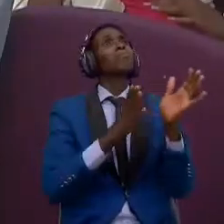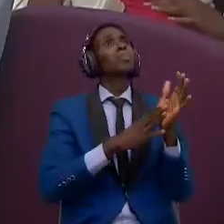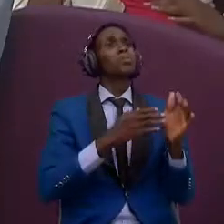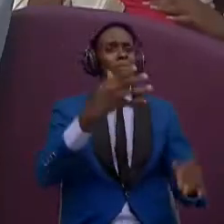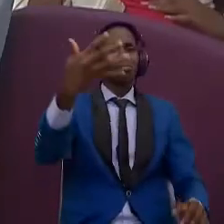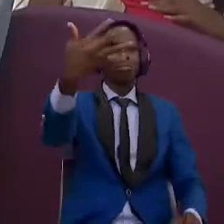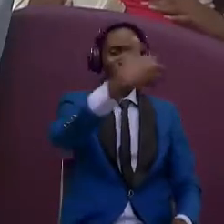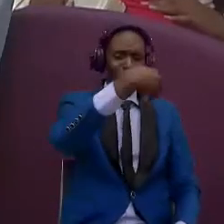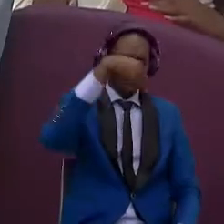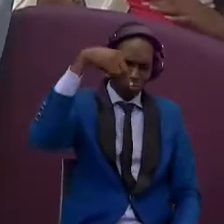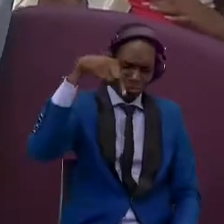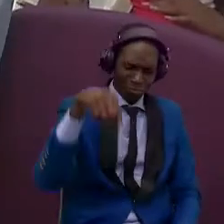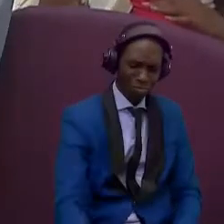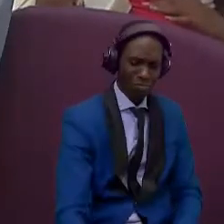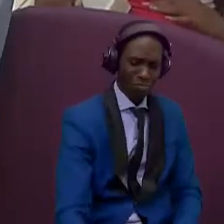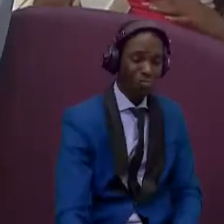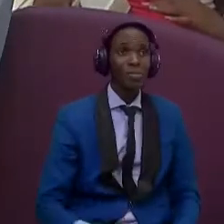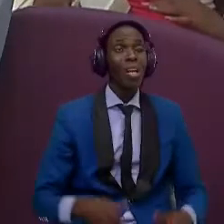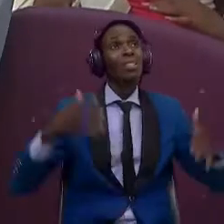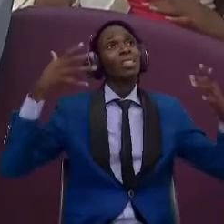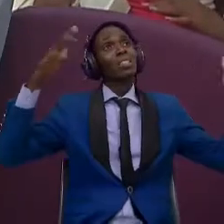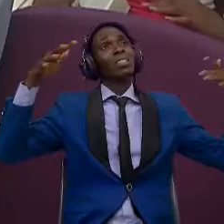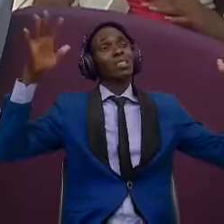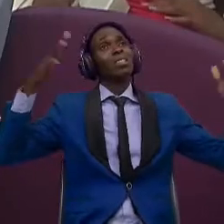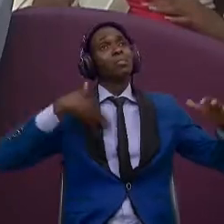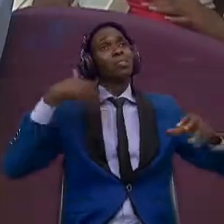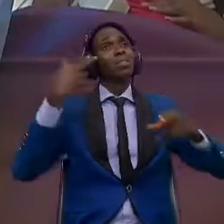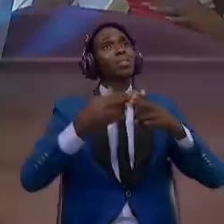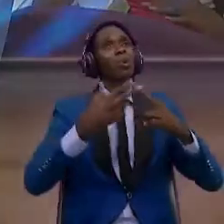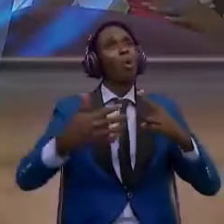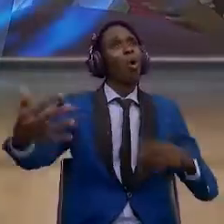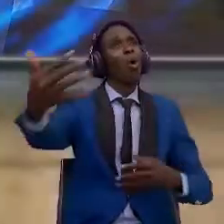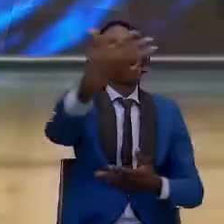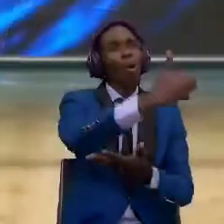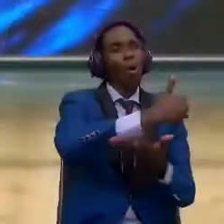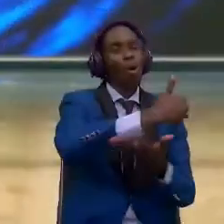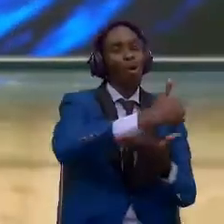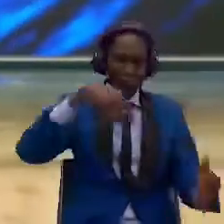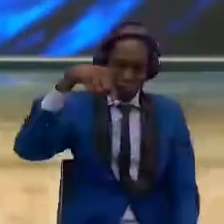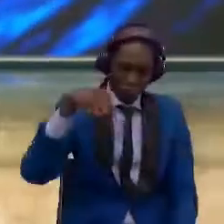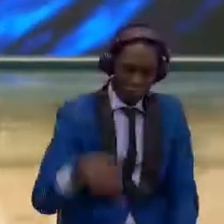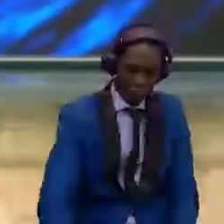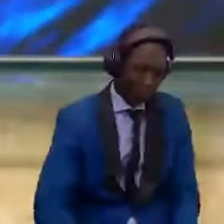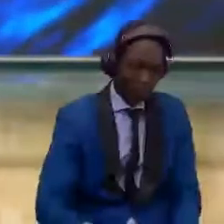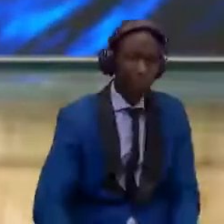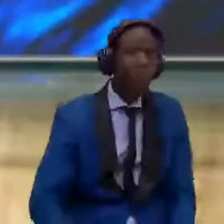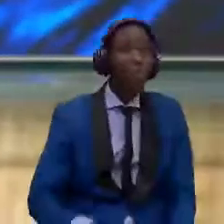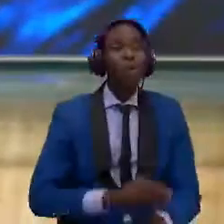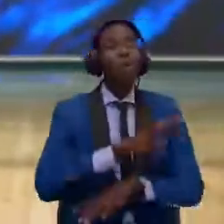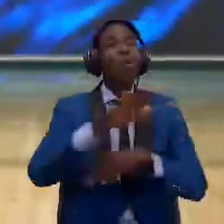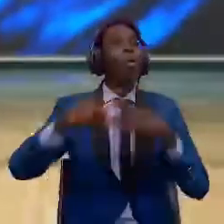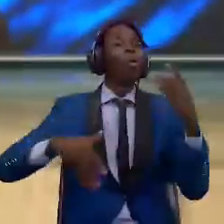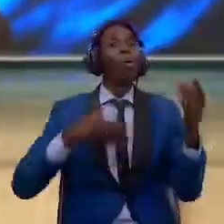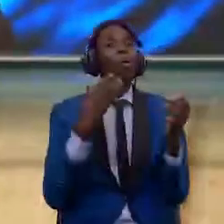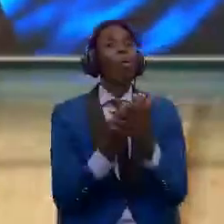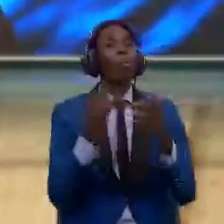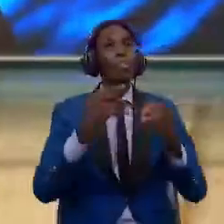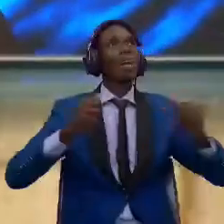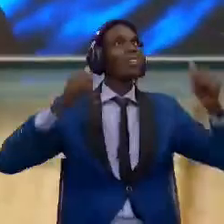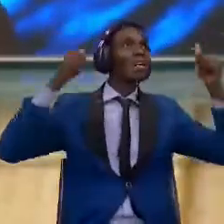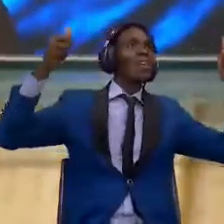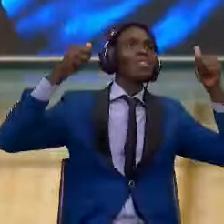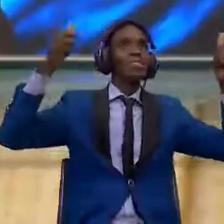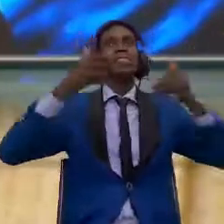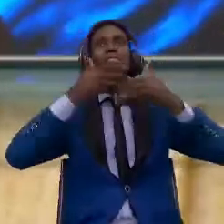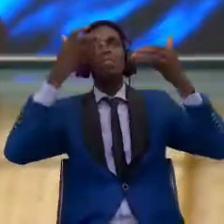myself under my feet. That depravity of the human nature that wants exaltation at the expense of my Father in